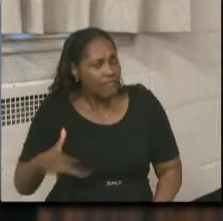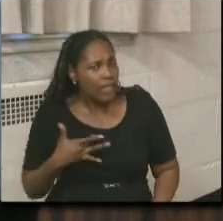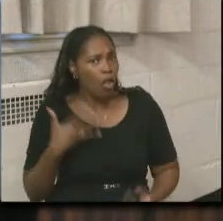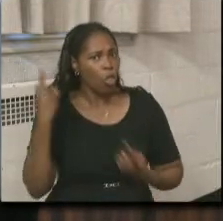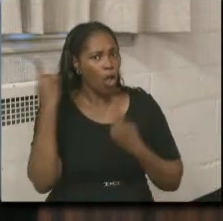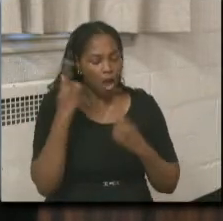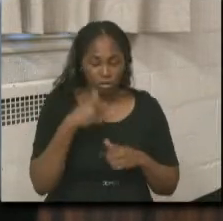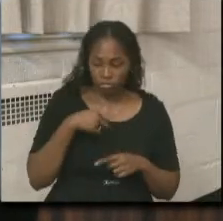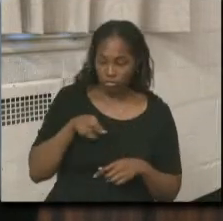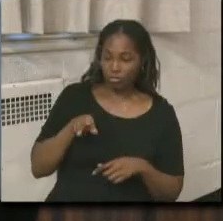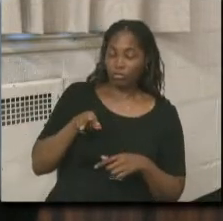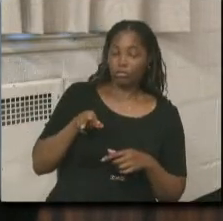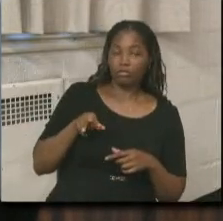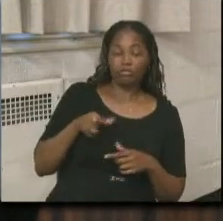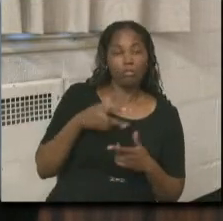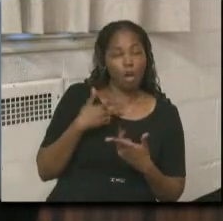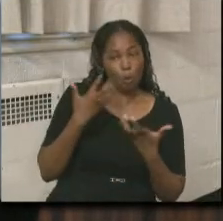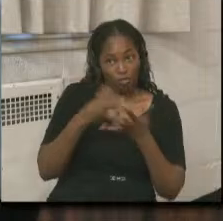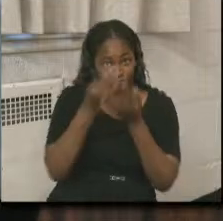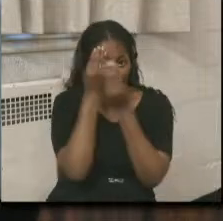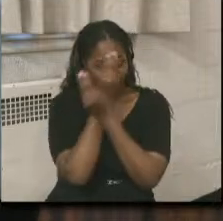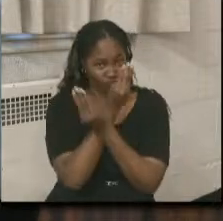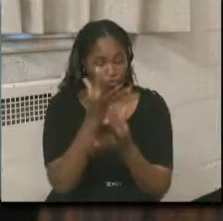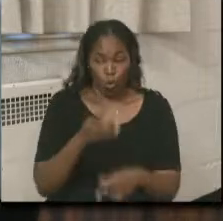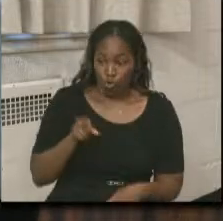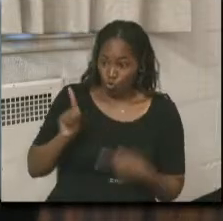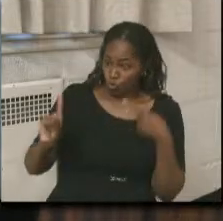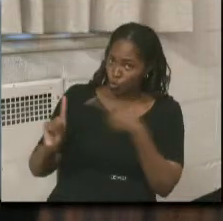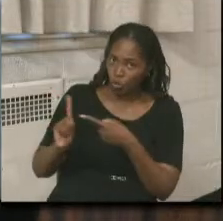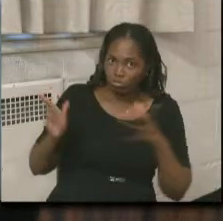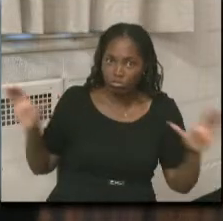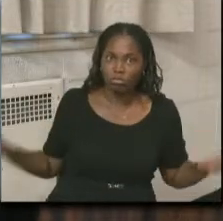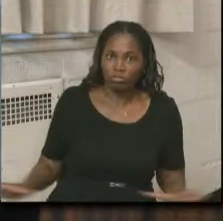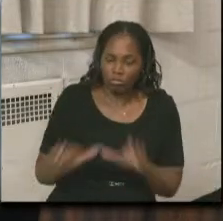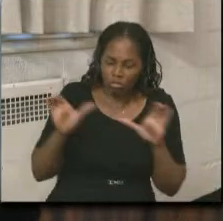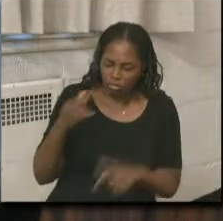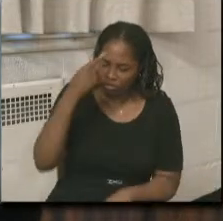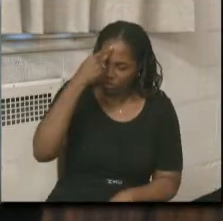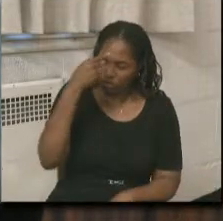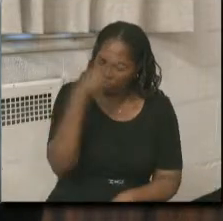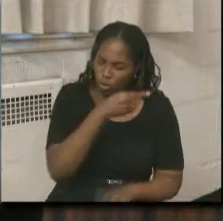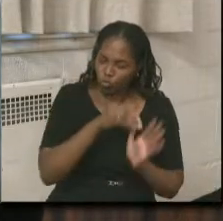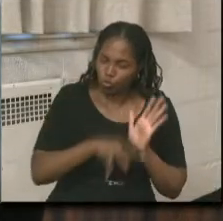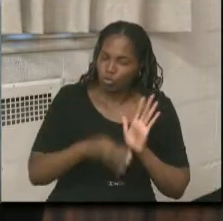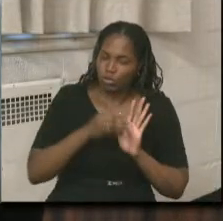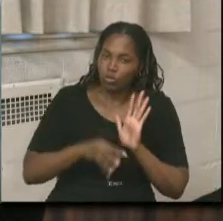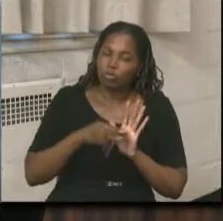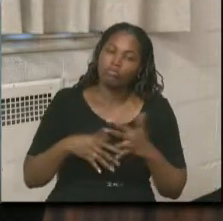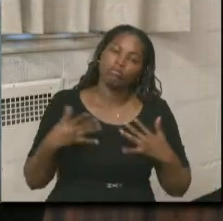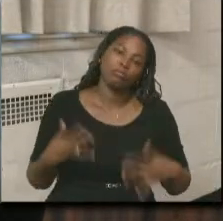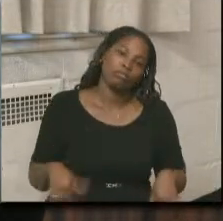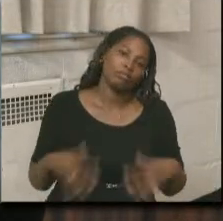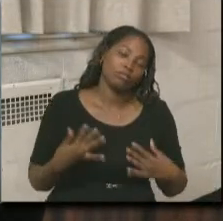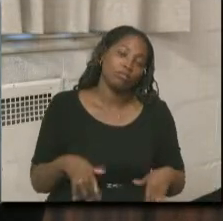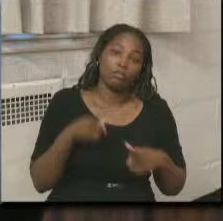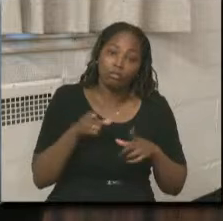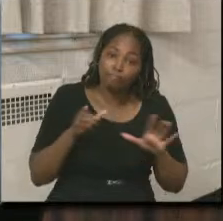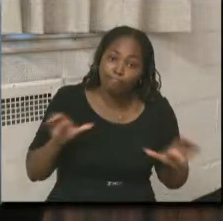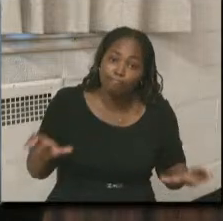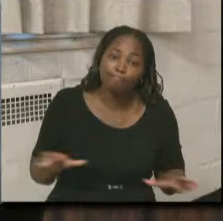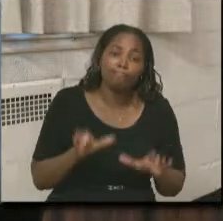that you have worked tirelessly with them in mind. The efforts that you've made, the partnerships on the board with